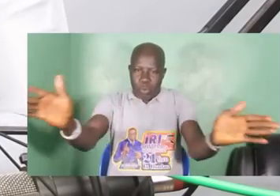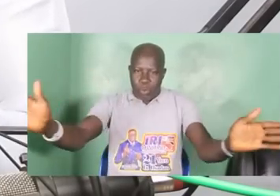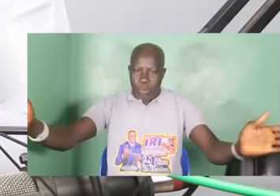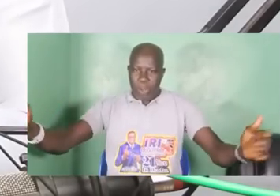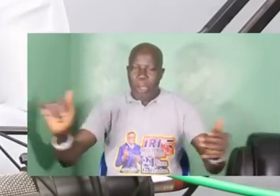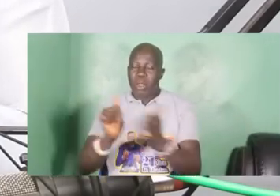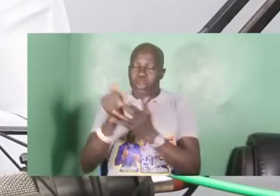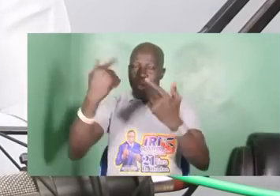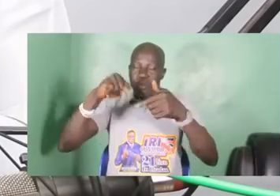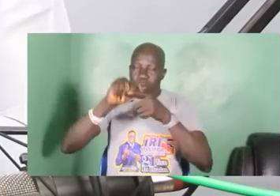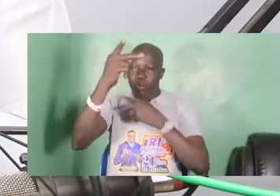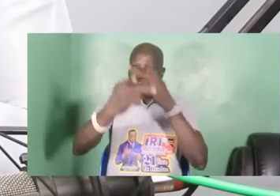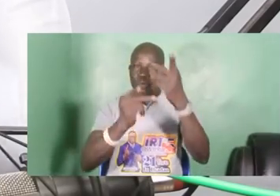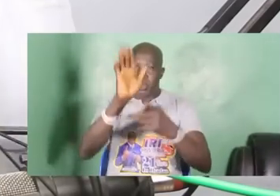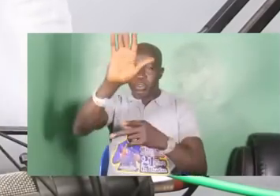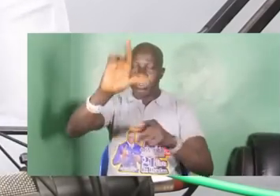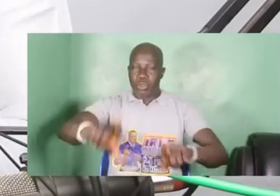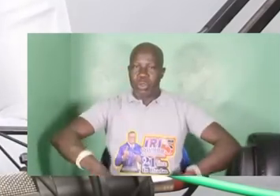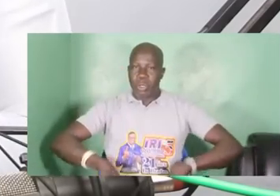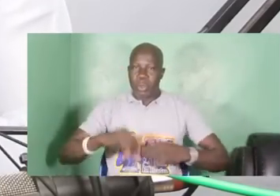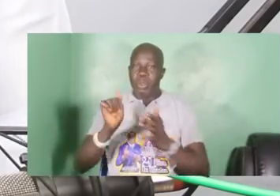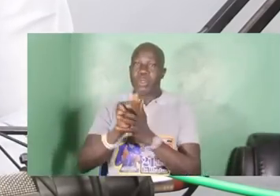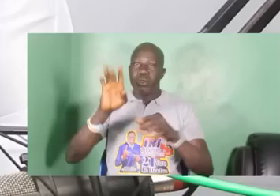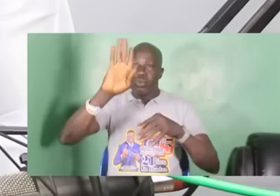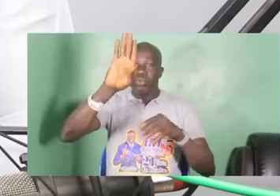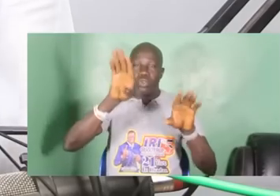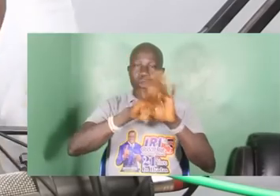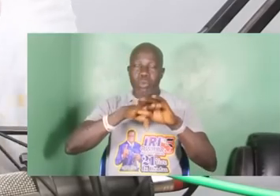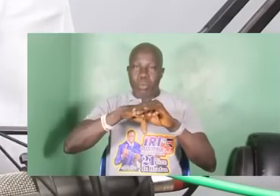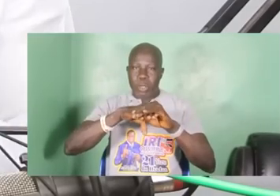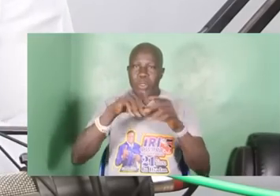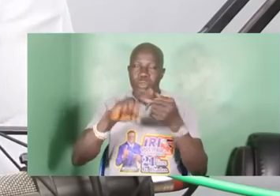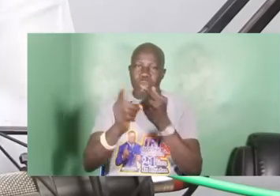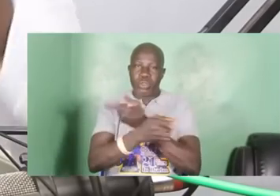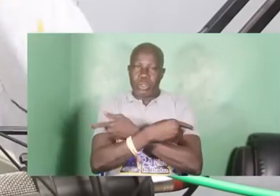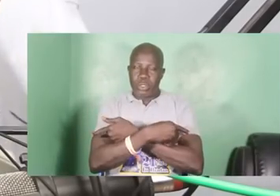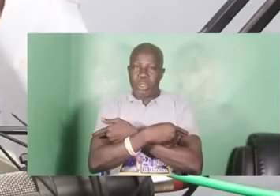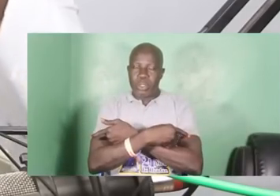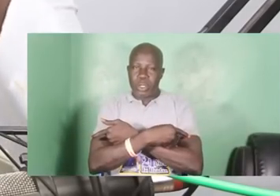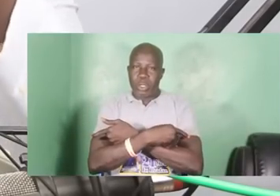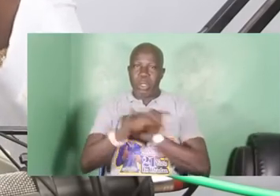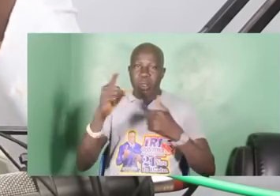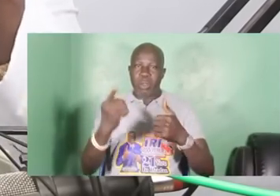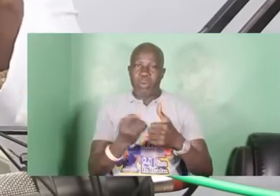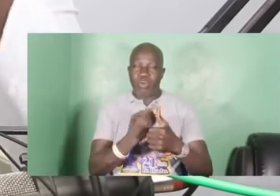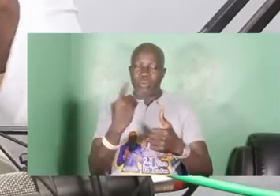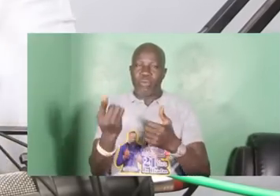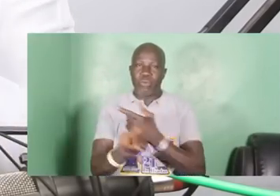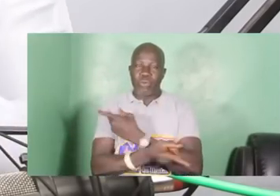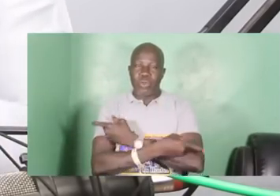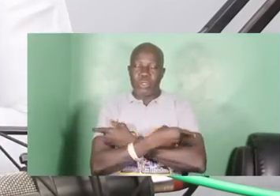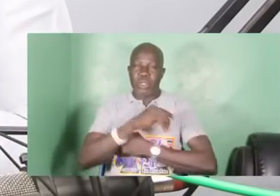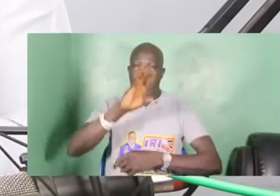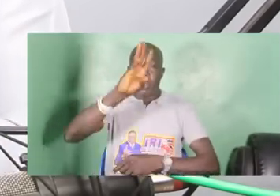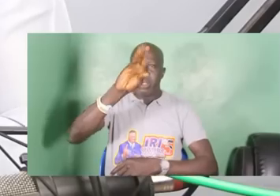lati de sinu aye to visit your life si igbeyawo to your marriage no ne today akoko ojo ninu osu